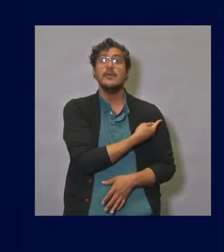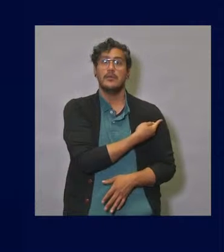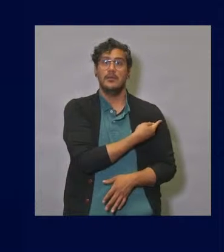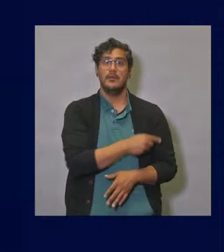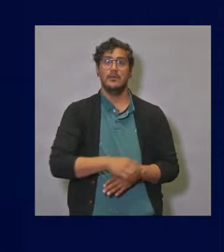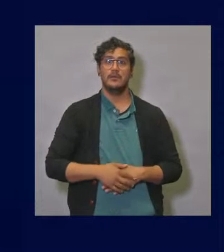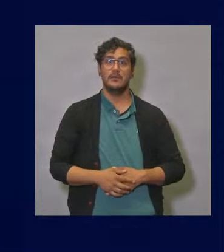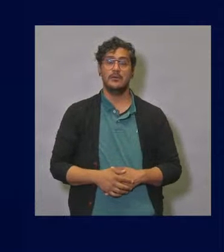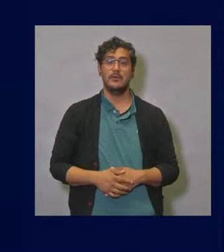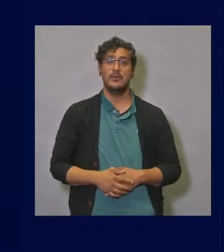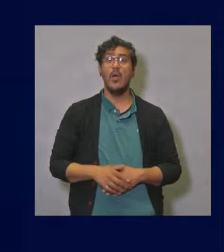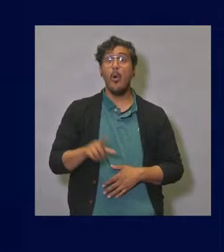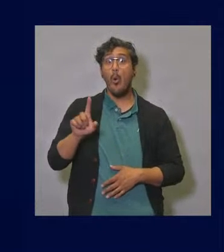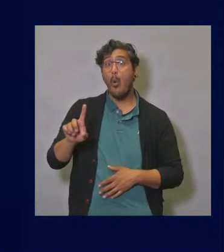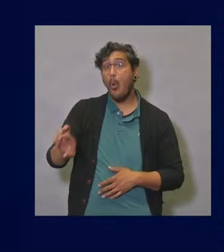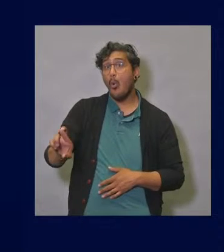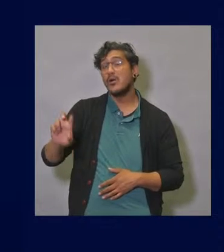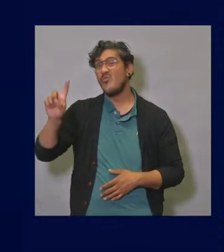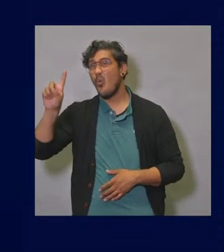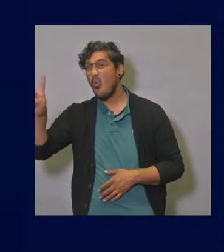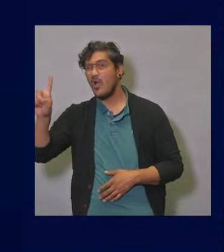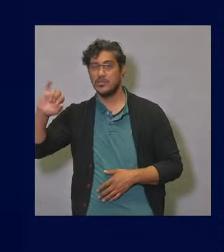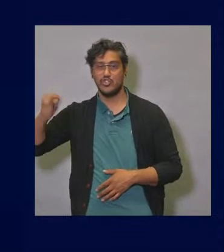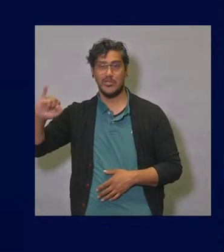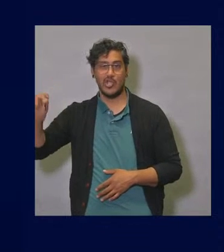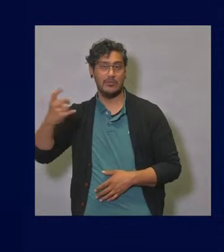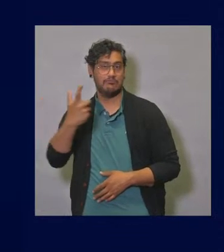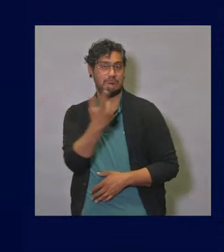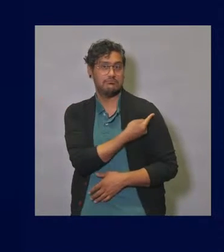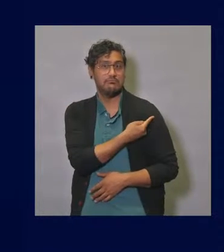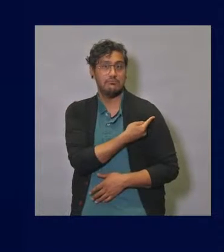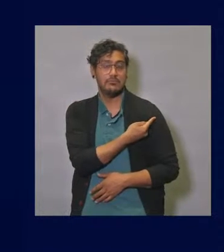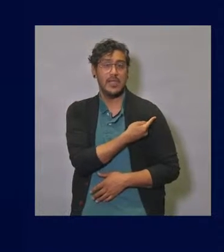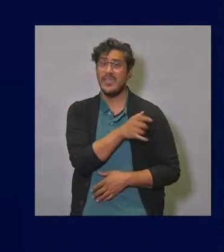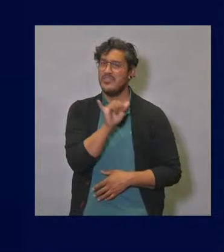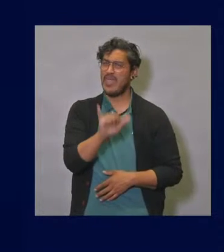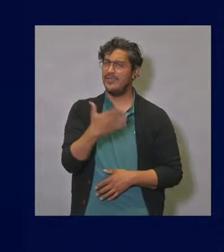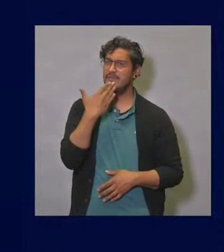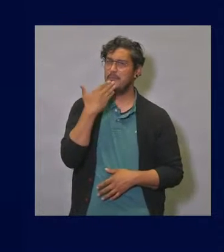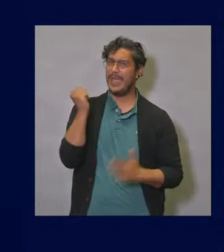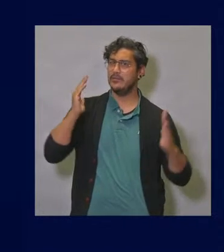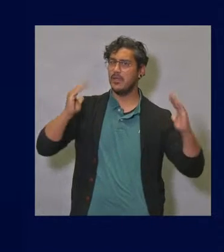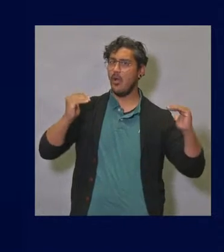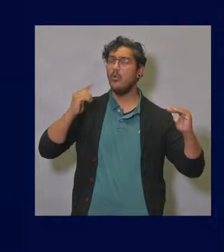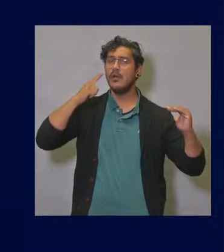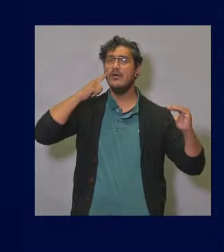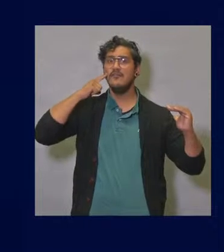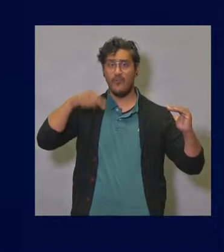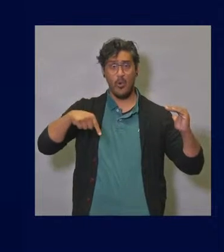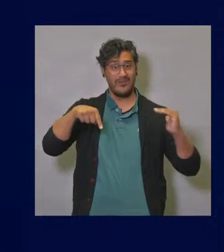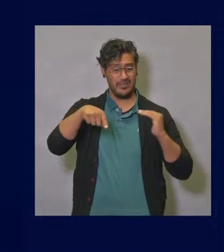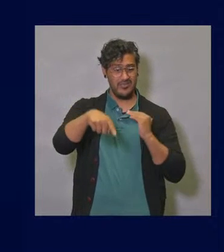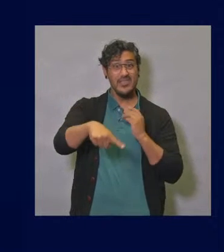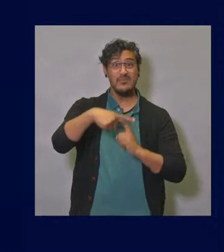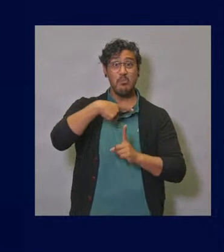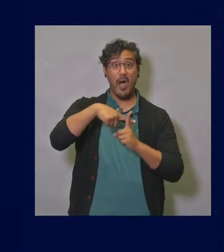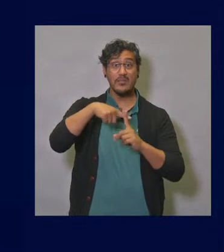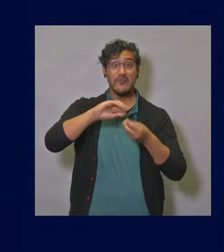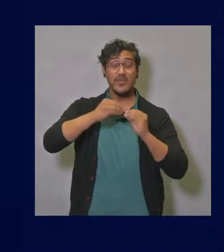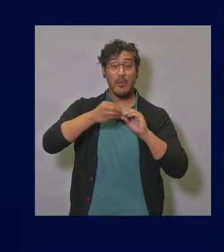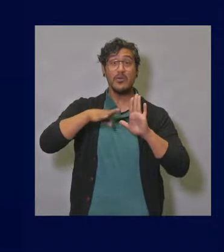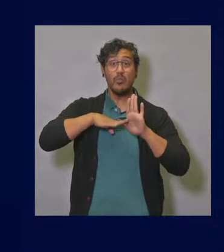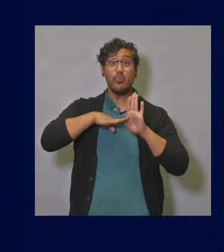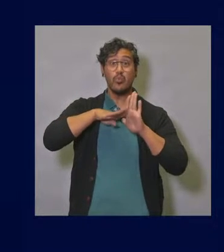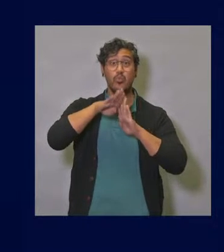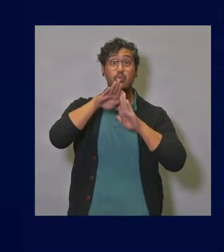received, or 1 dose of the Johnson & Johnson vaccine, is our best hope for seeing these positive trends spread even